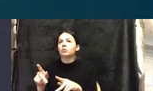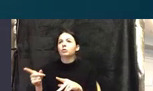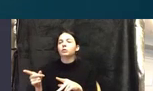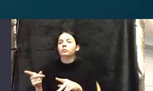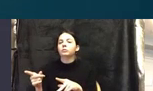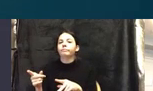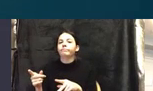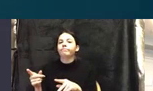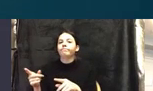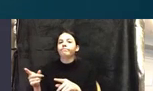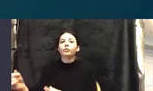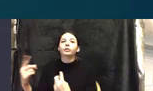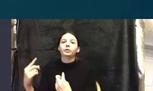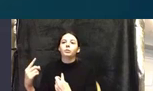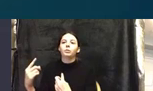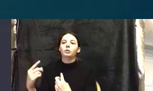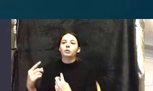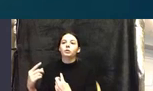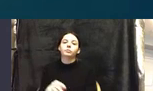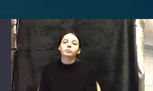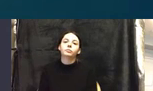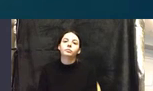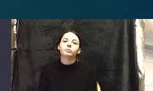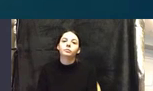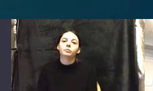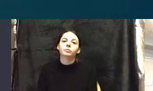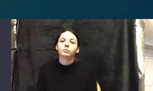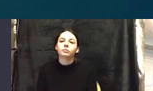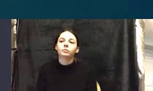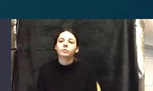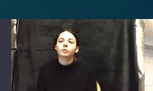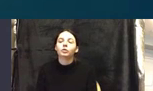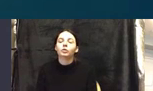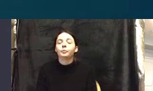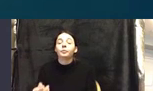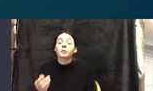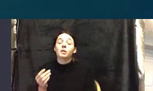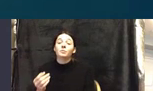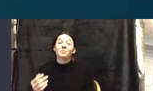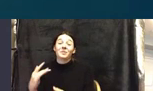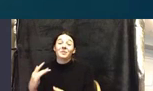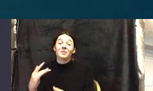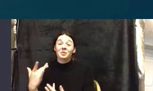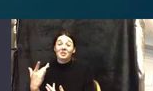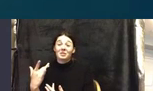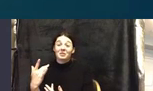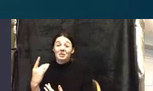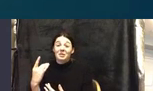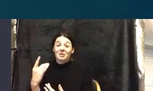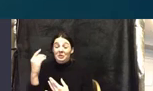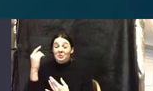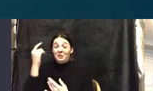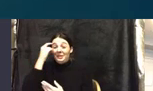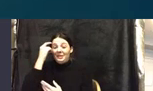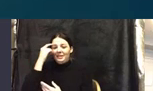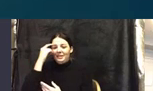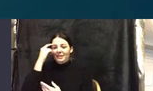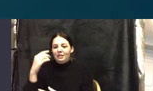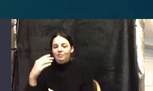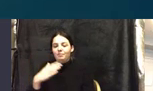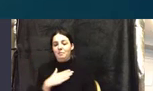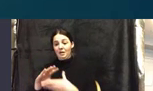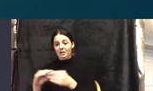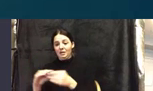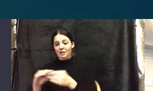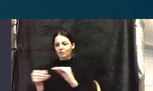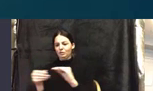Jeanette said, all too often we think our stories aren't important because they aren't the story that is already out there, but your perspective matters. Your